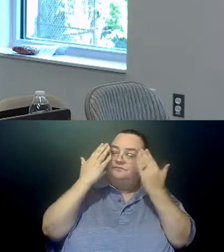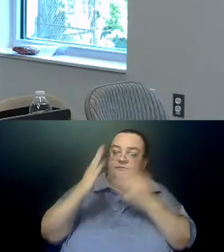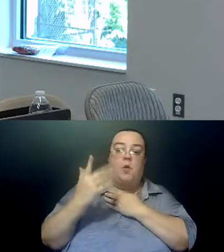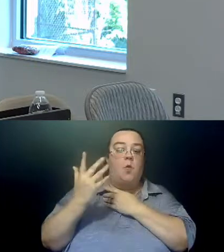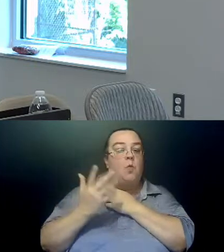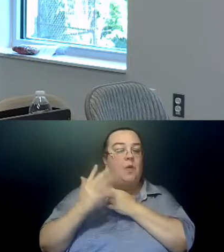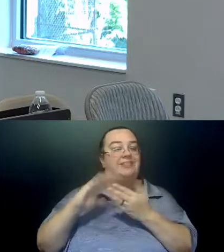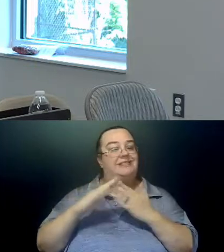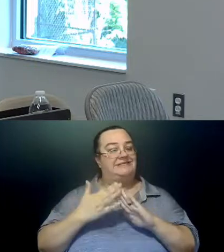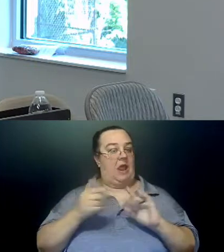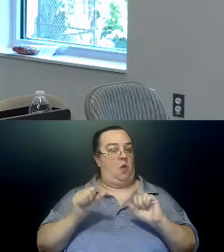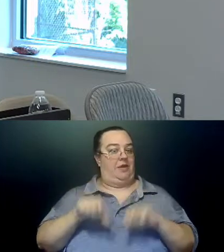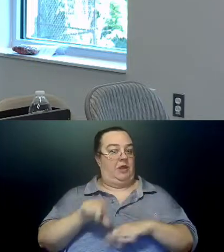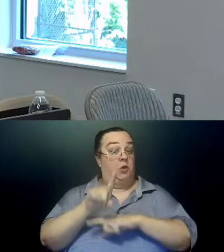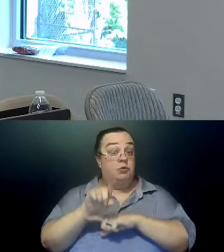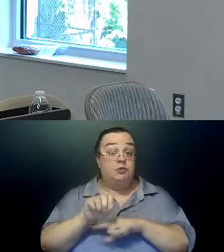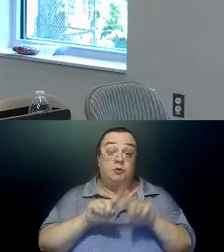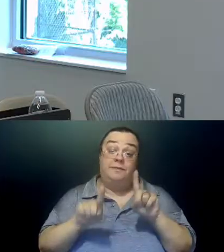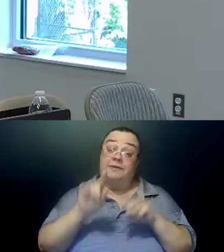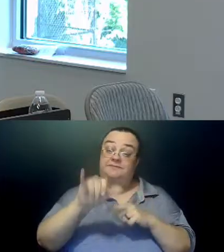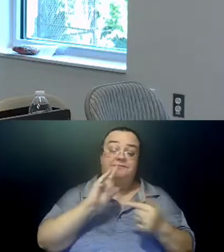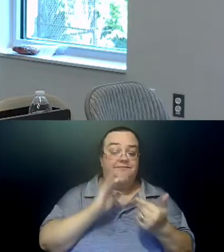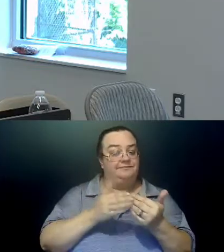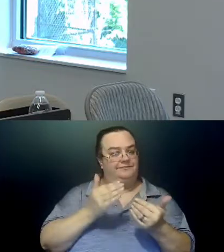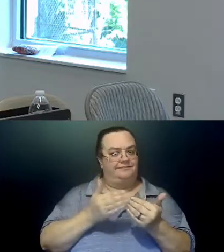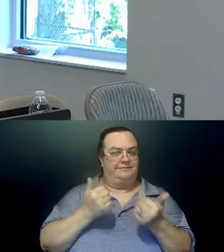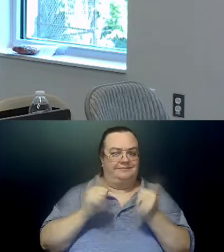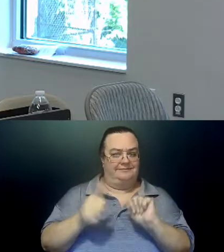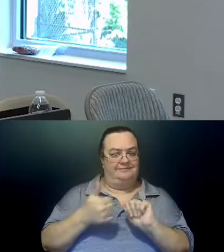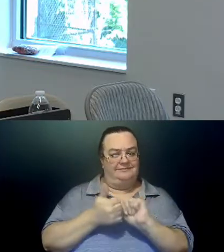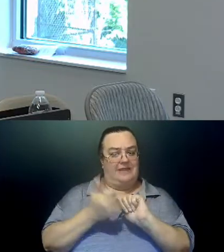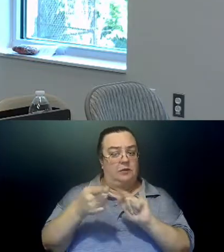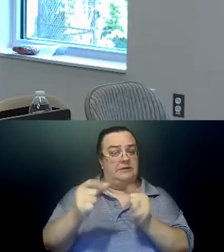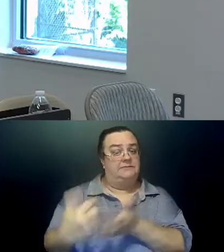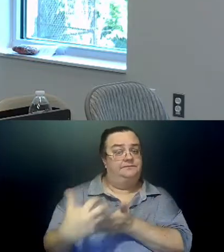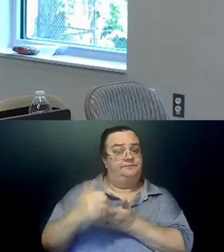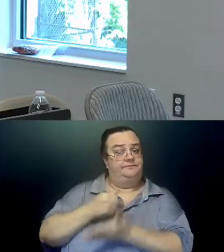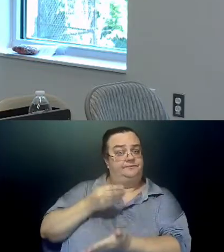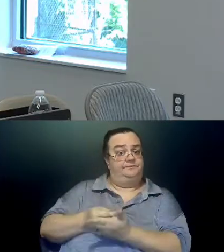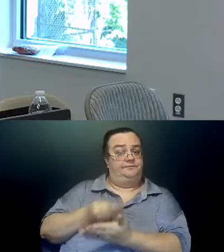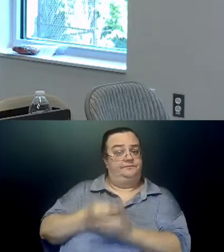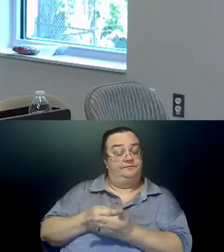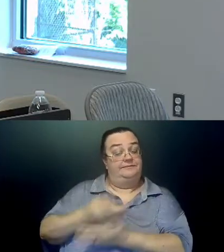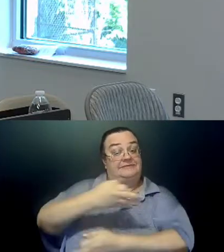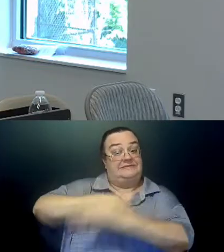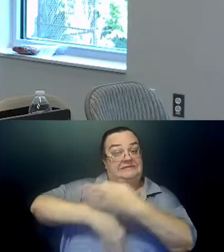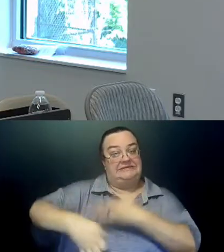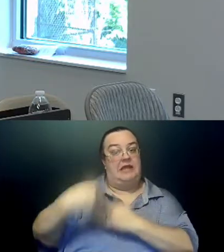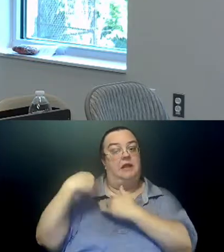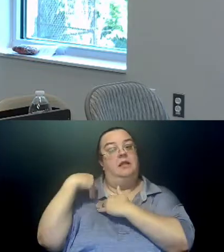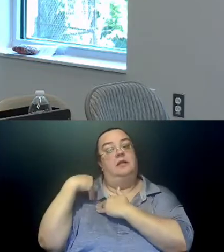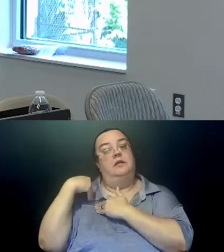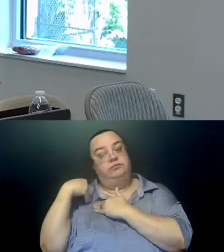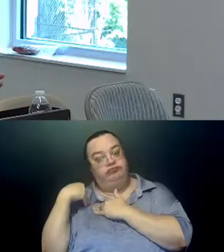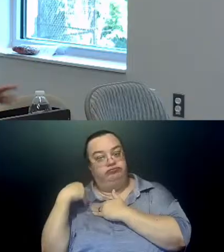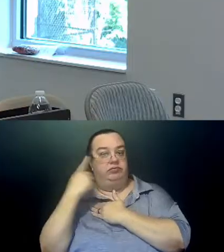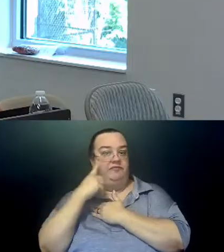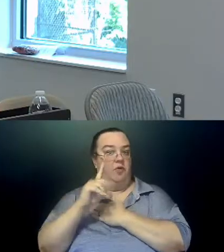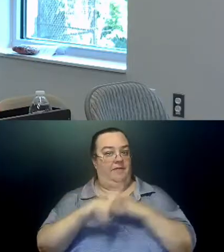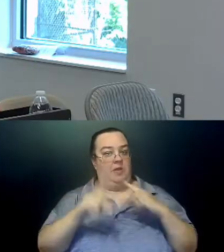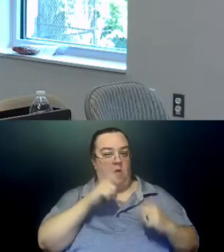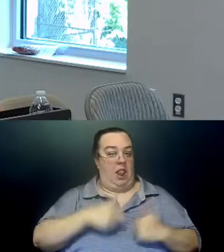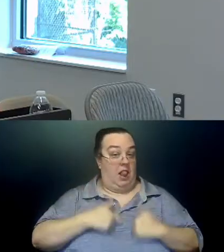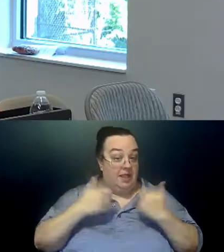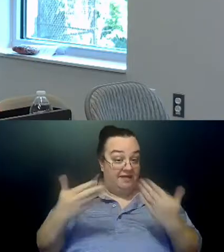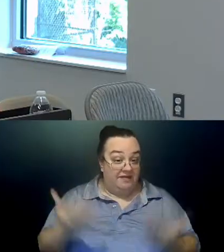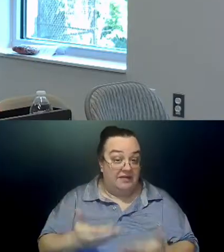easy way to make money instead of putting it on the backs of the residents. And my time's